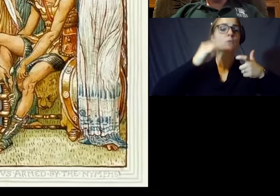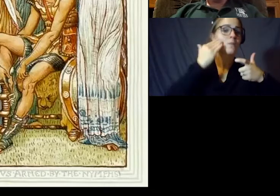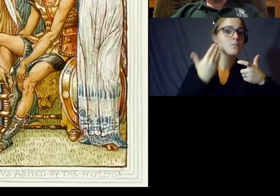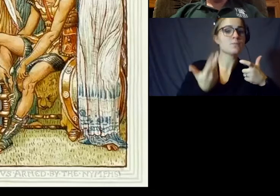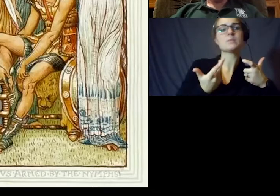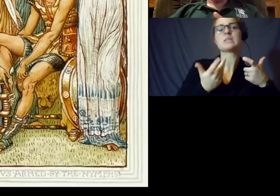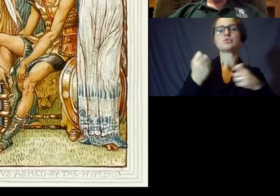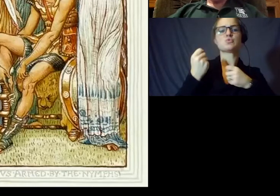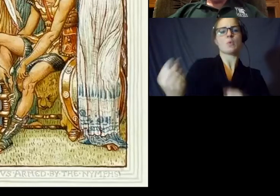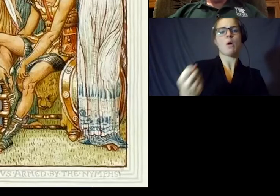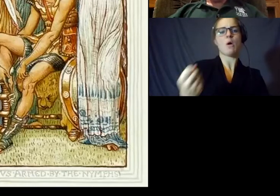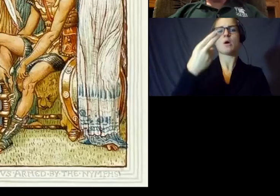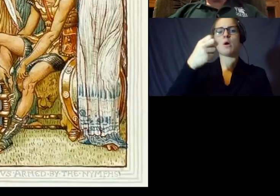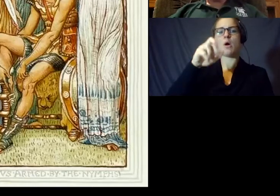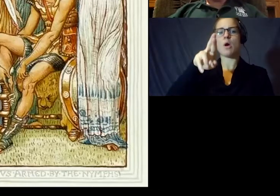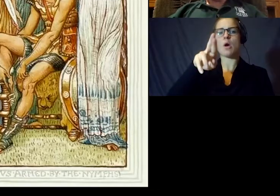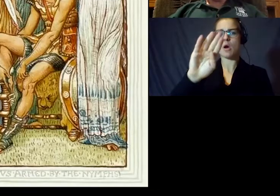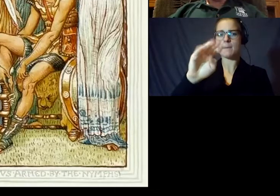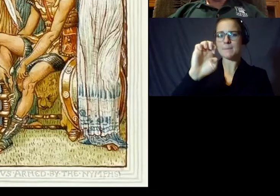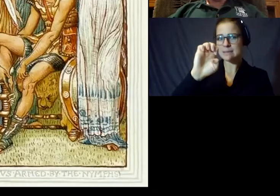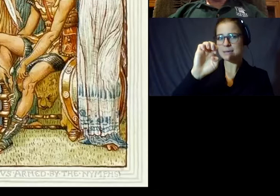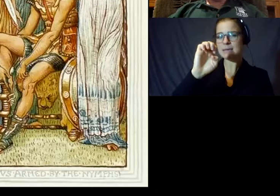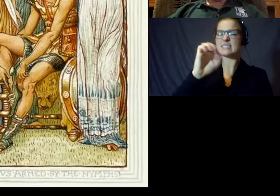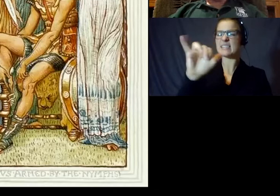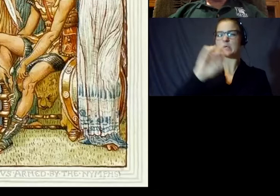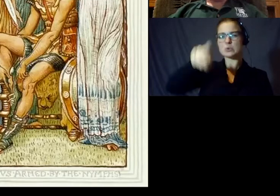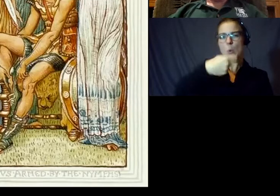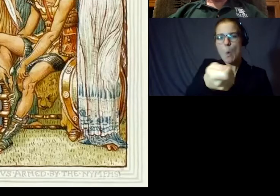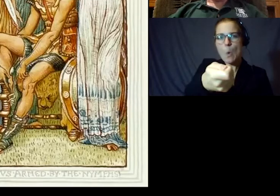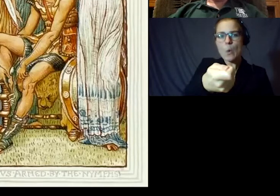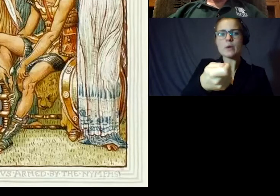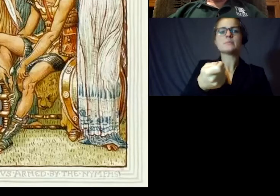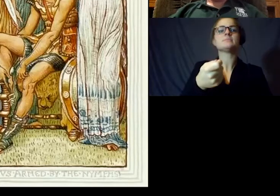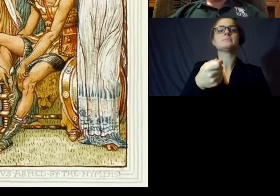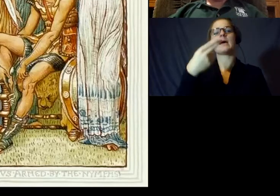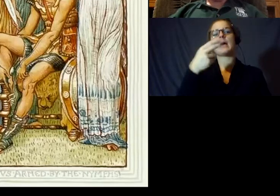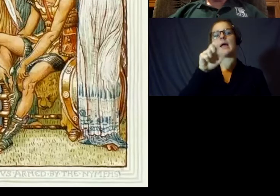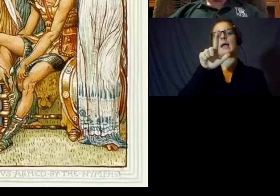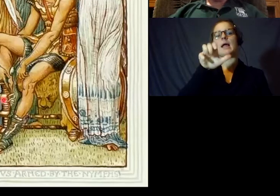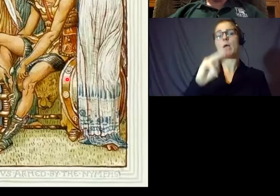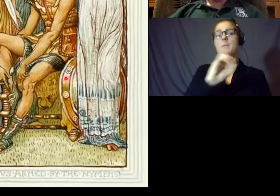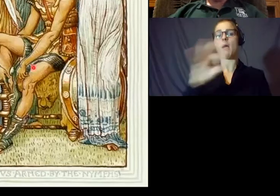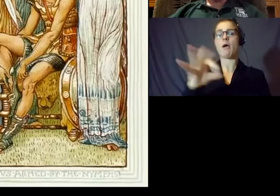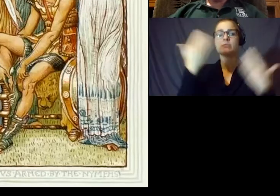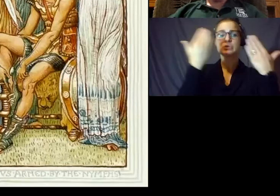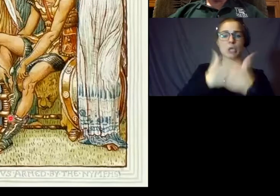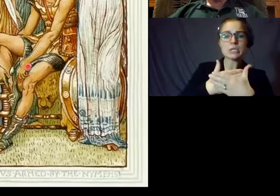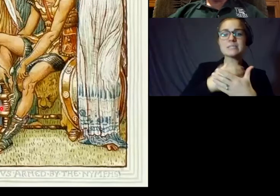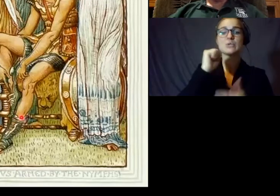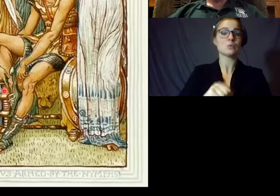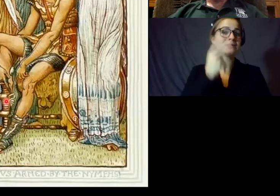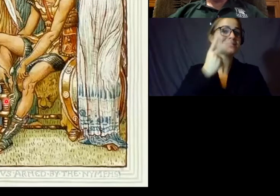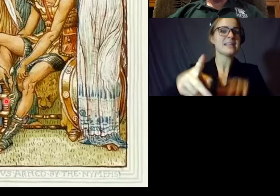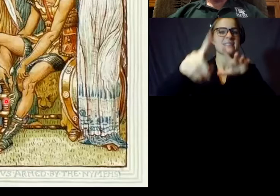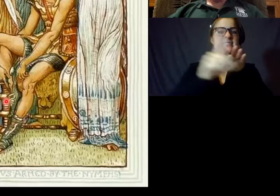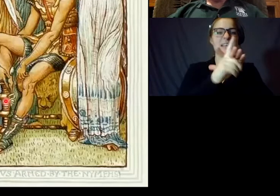harpy, a kind of a sword, a helm of darkness, which makes him invisible, winged sandals, you can see him putting these on, which allow him